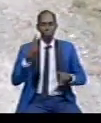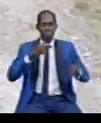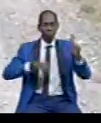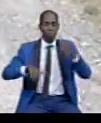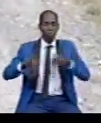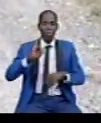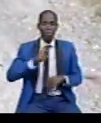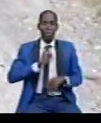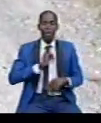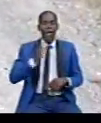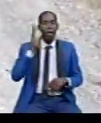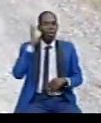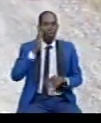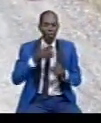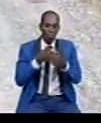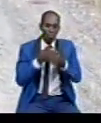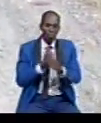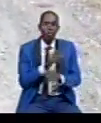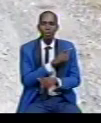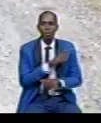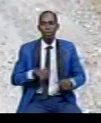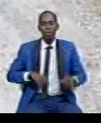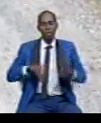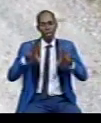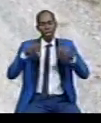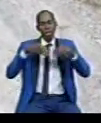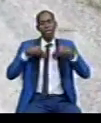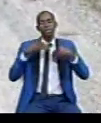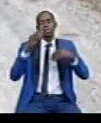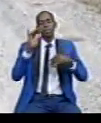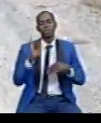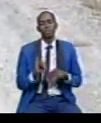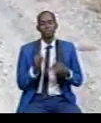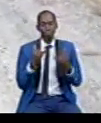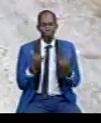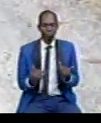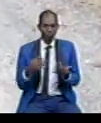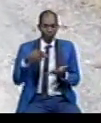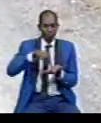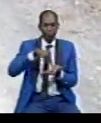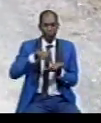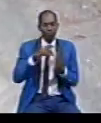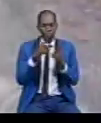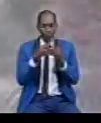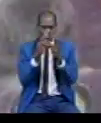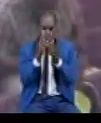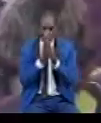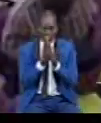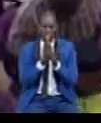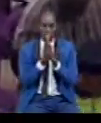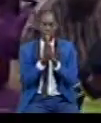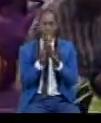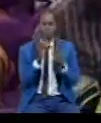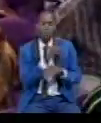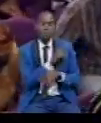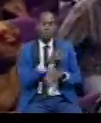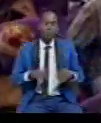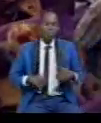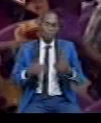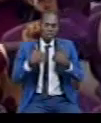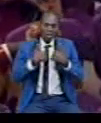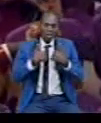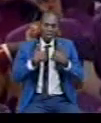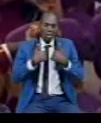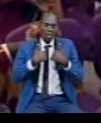Lord acceptably. Let's rise up now and talk to the Lord in prayer. The Lord has spoken to